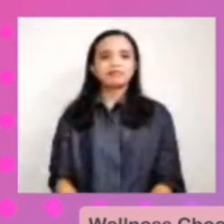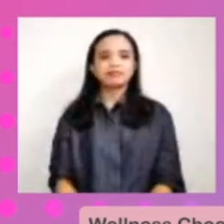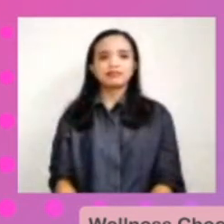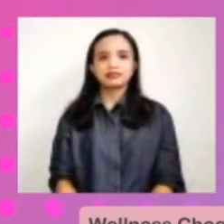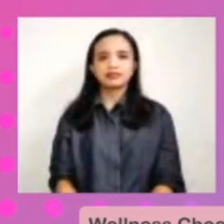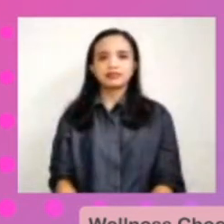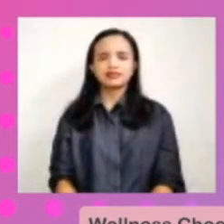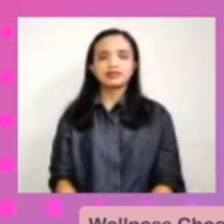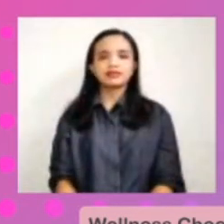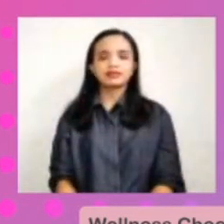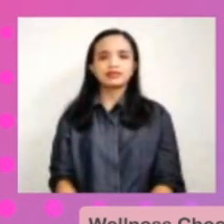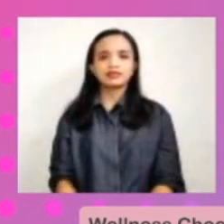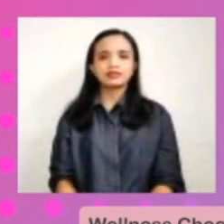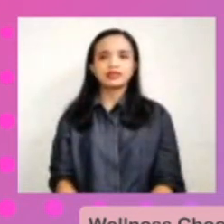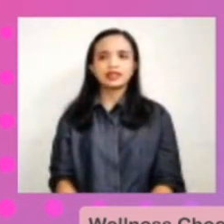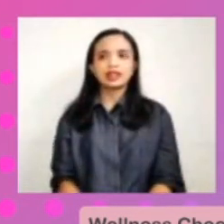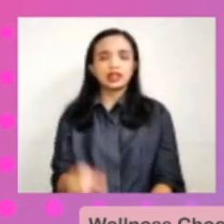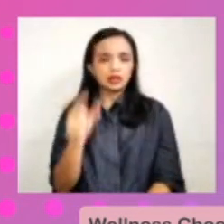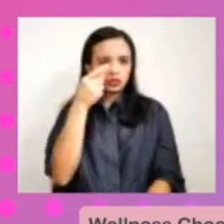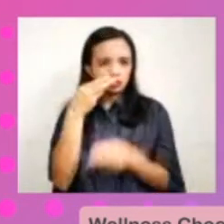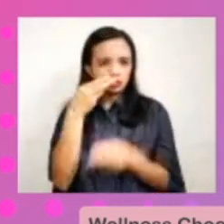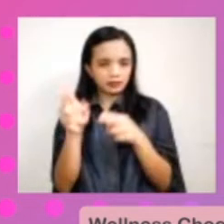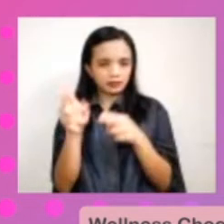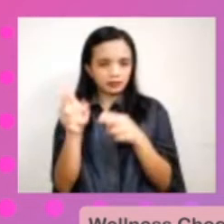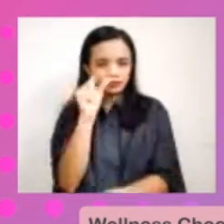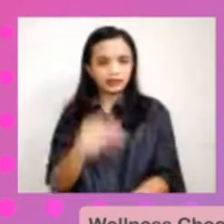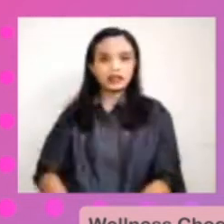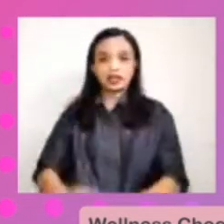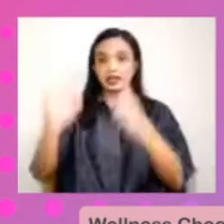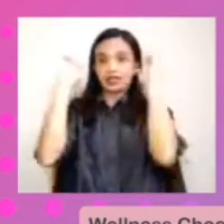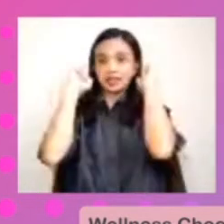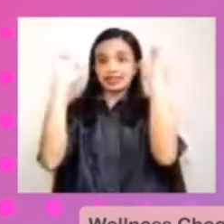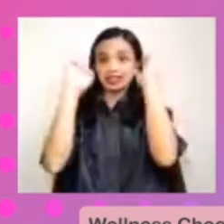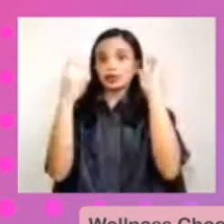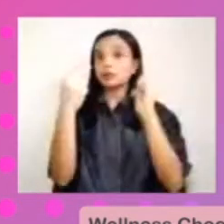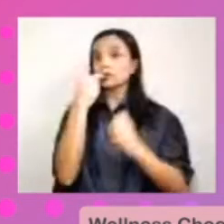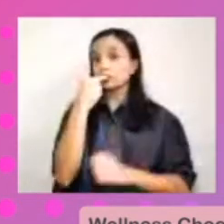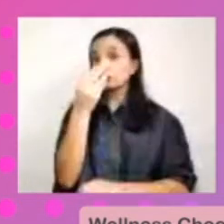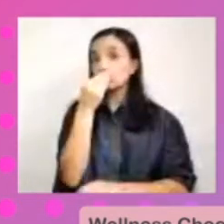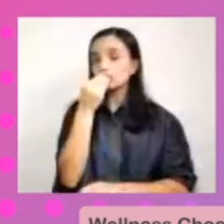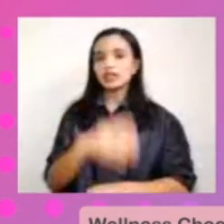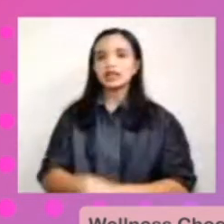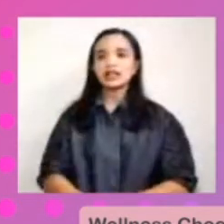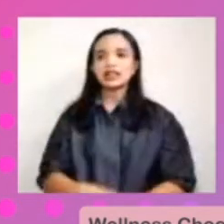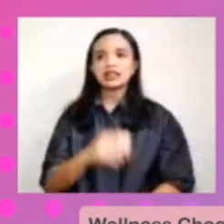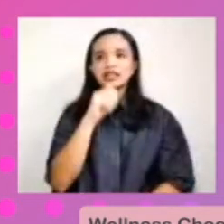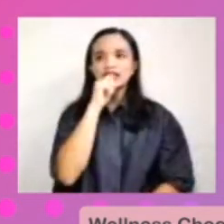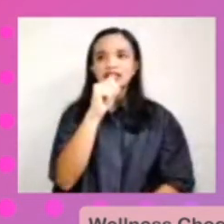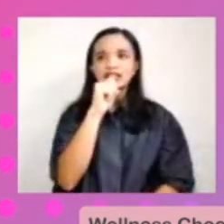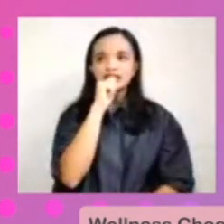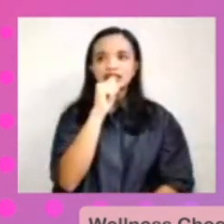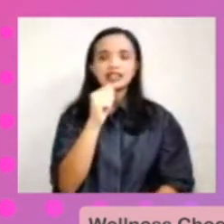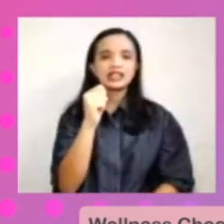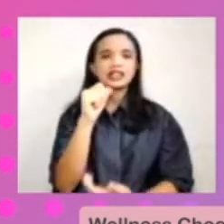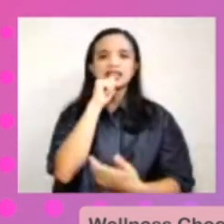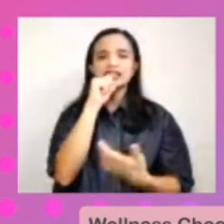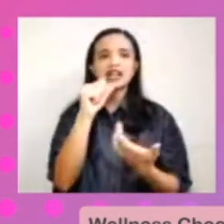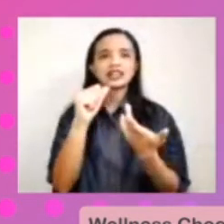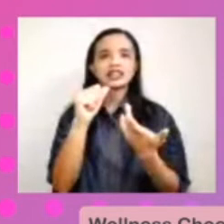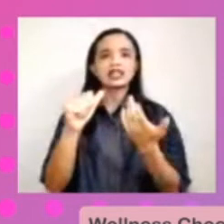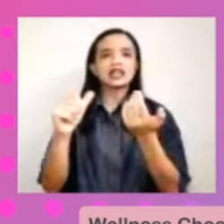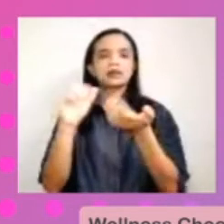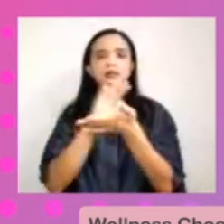way of expressing love to yourself as well. So that helps you carry on and move forward even during these